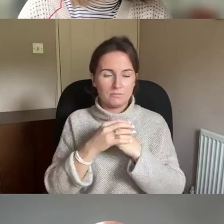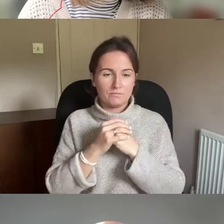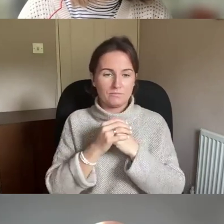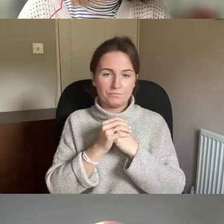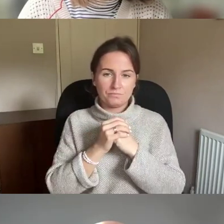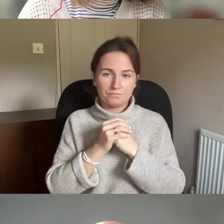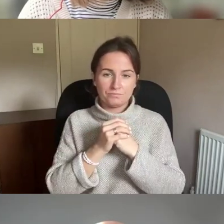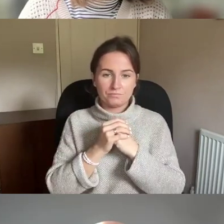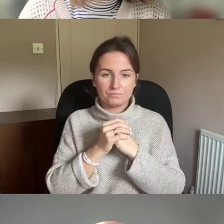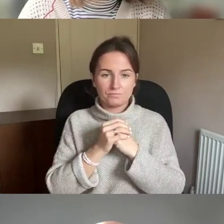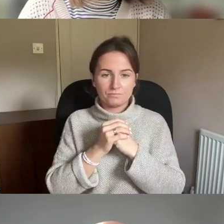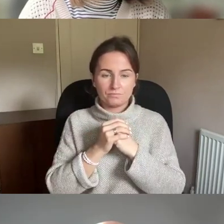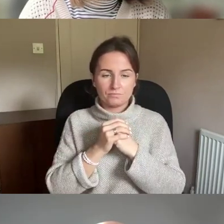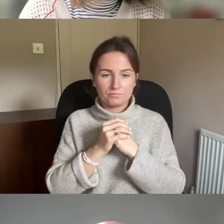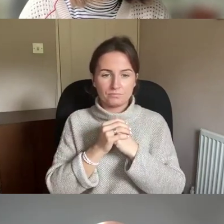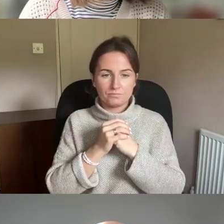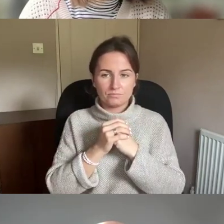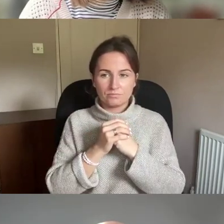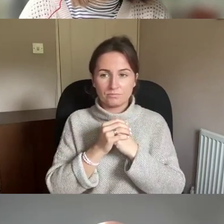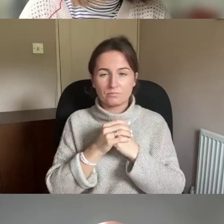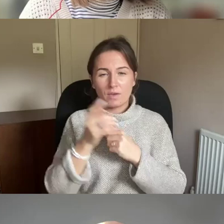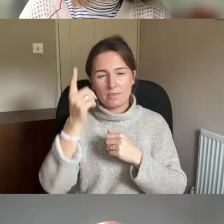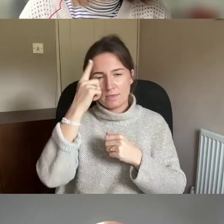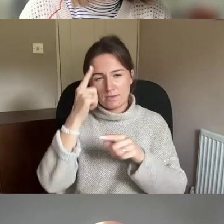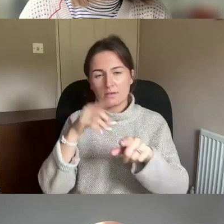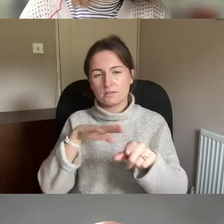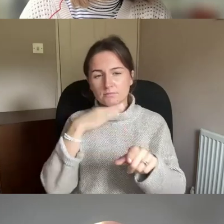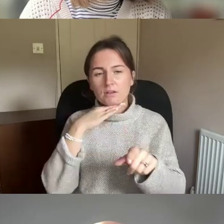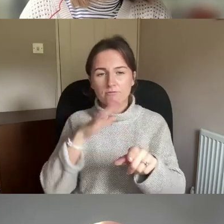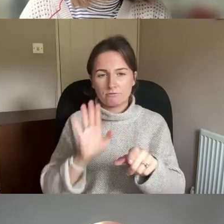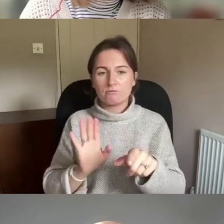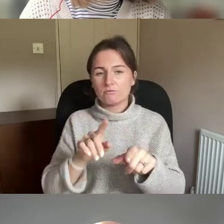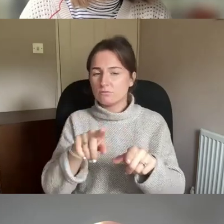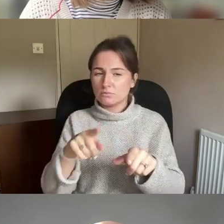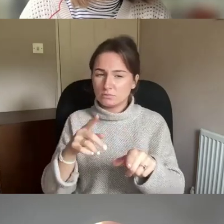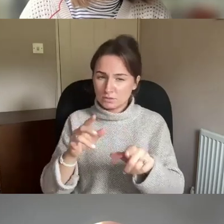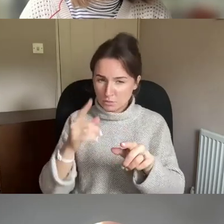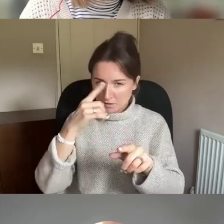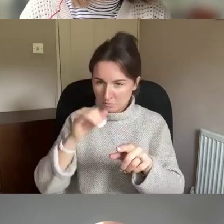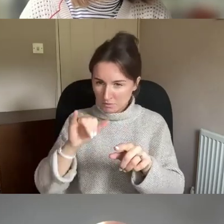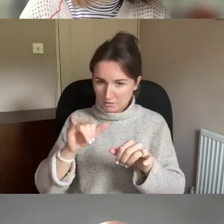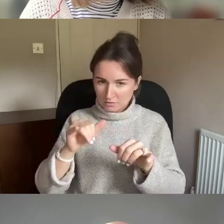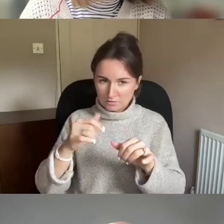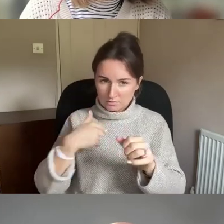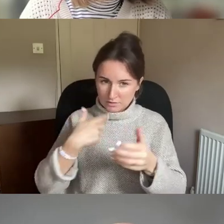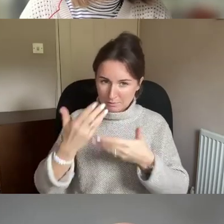So I think that's probably, that's probably enough on, have I explained custom areas there, James, do you